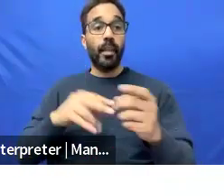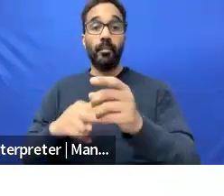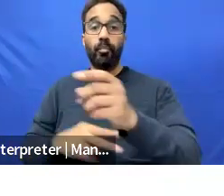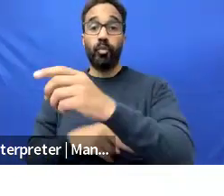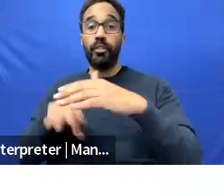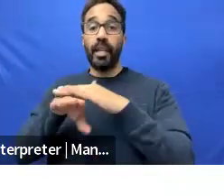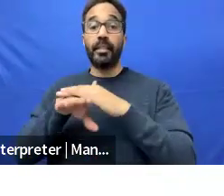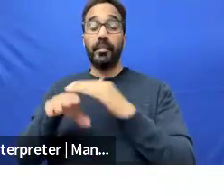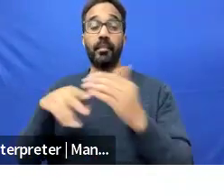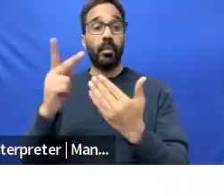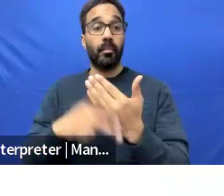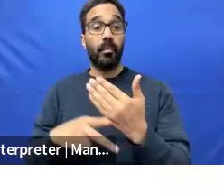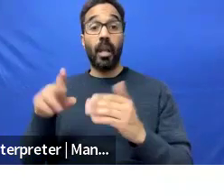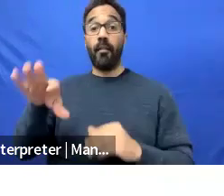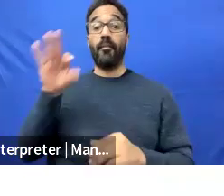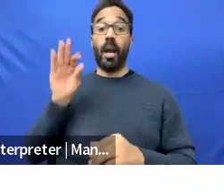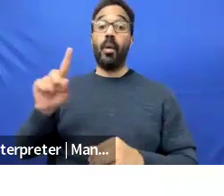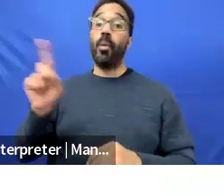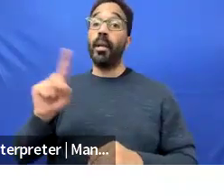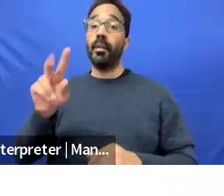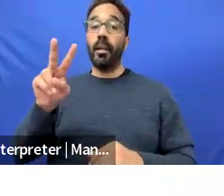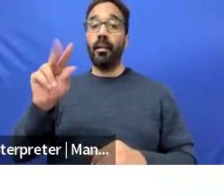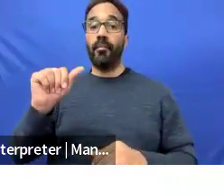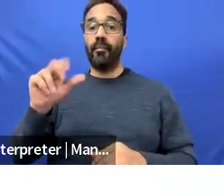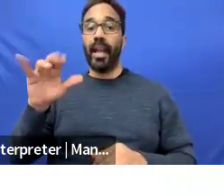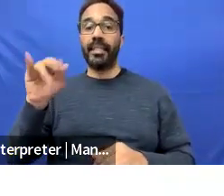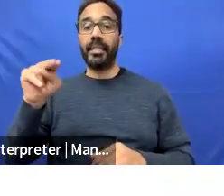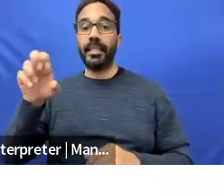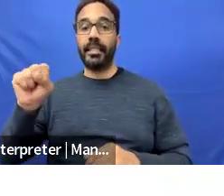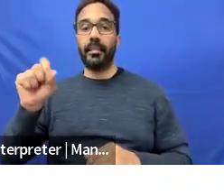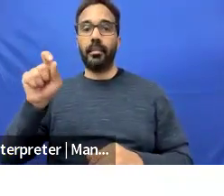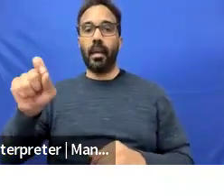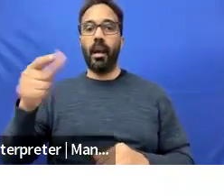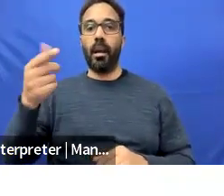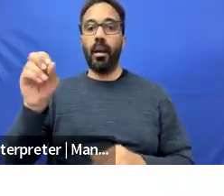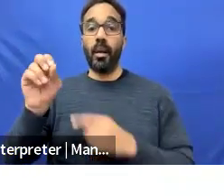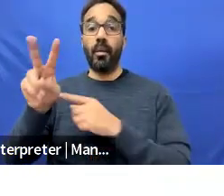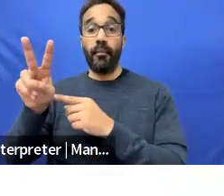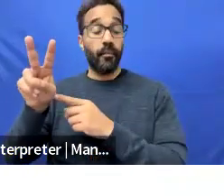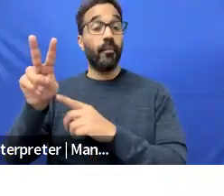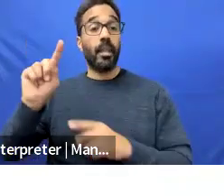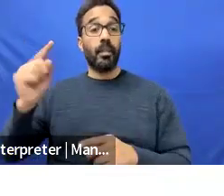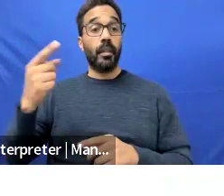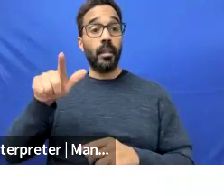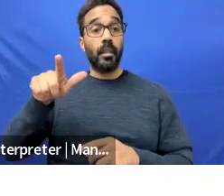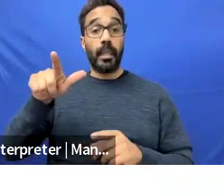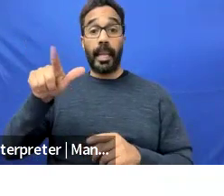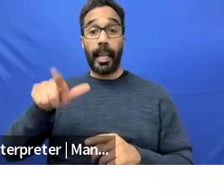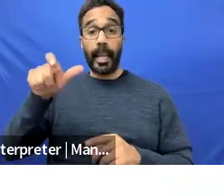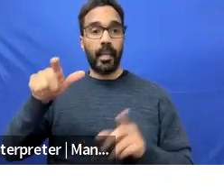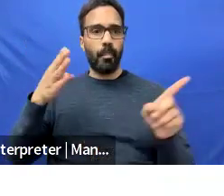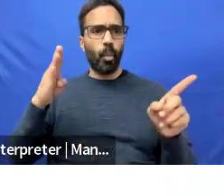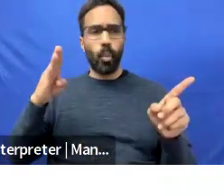you're going to locate on vaccines.gov. So the first thing you're going to do is you're going to hit find a COVID vaccine near